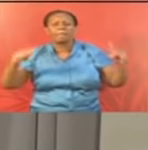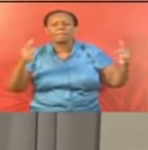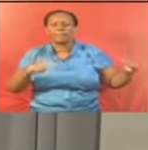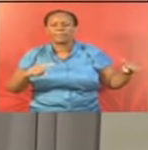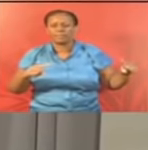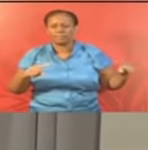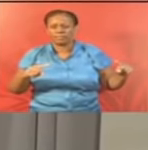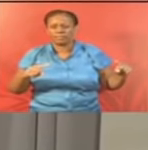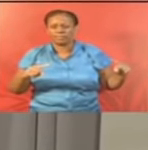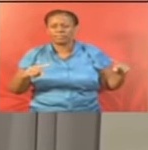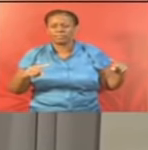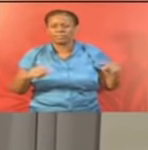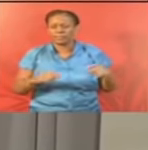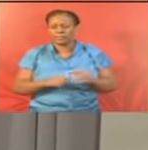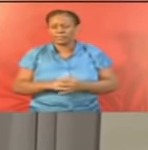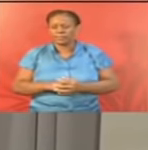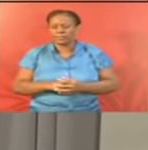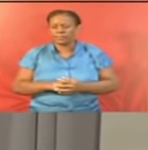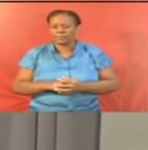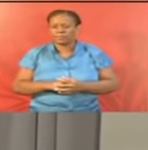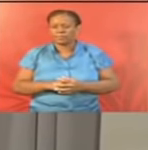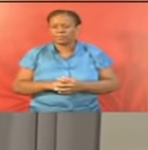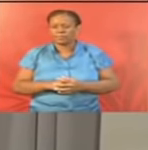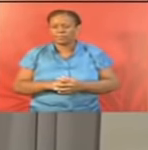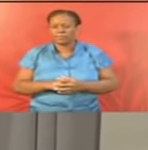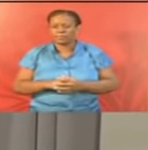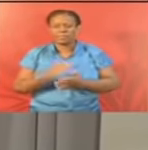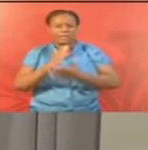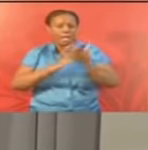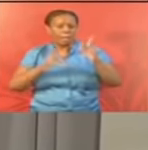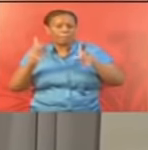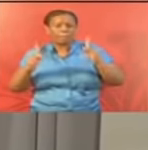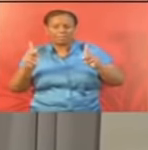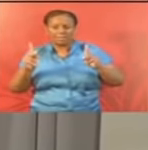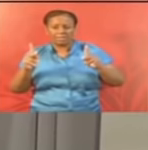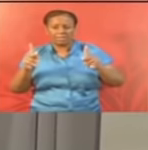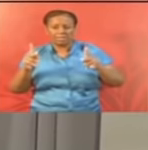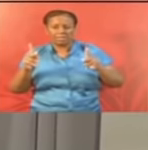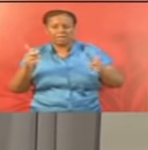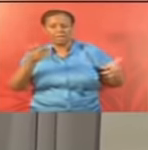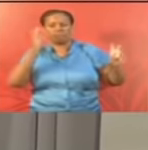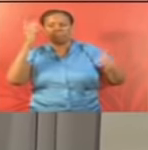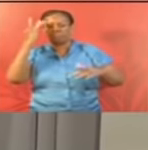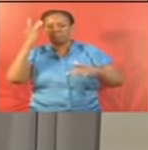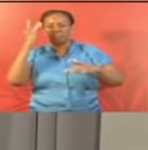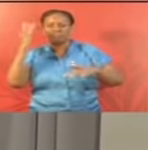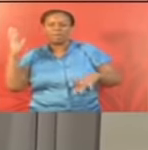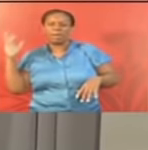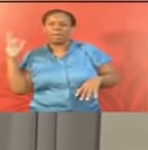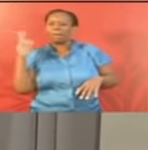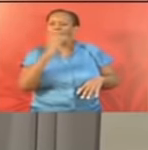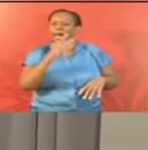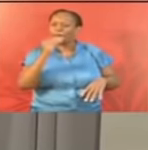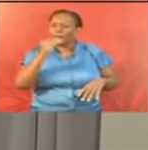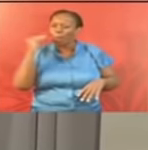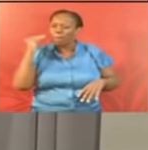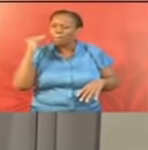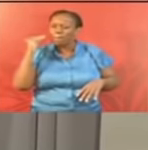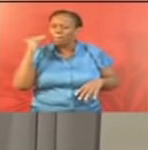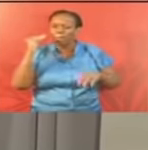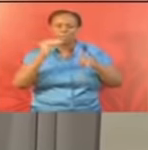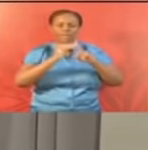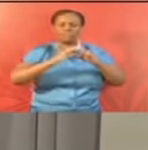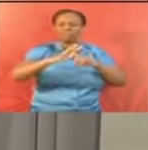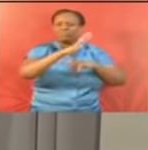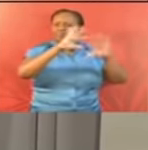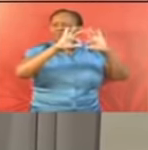who are taking the virus home, infecting the families, infecting the elders. Ladies